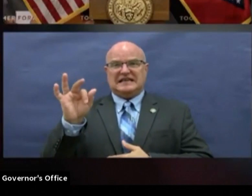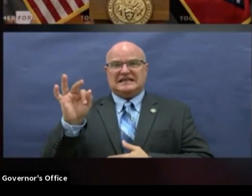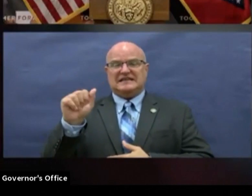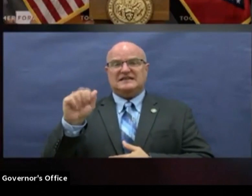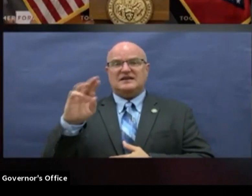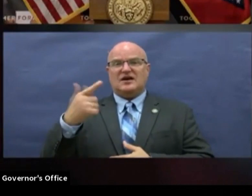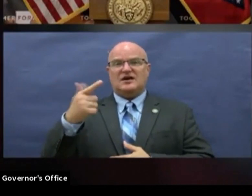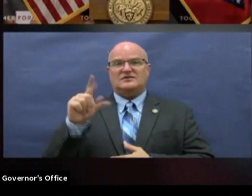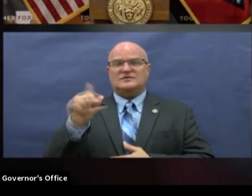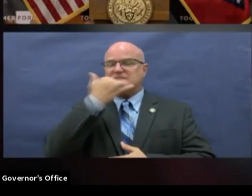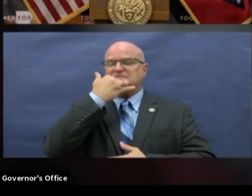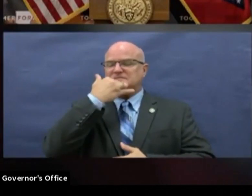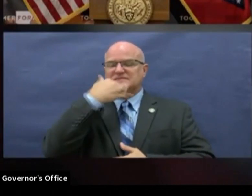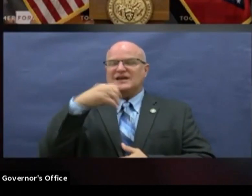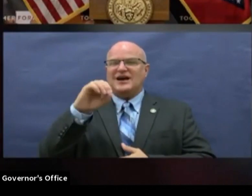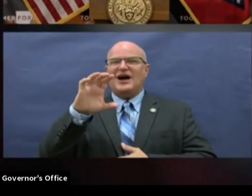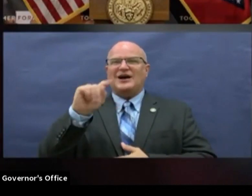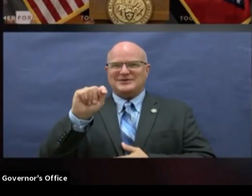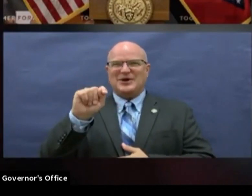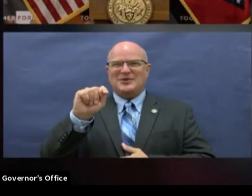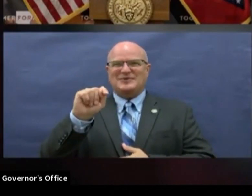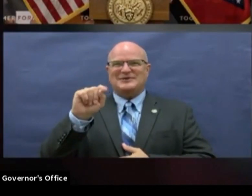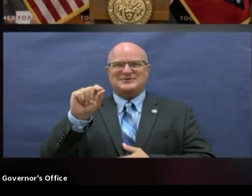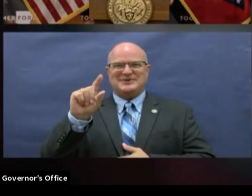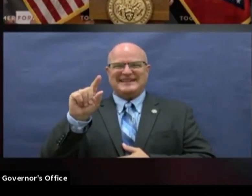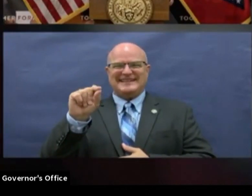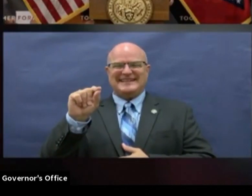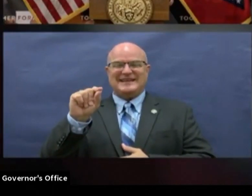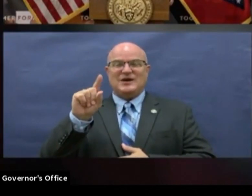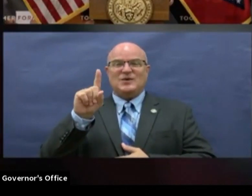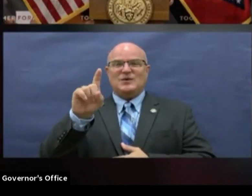20th, October 20th,